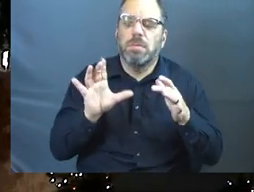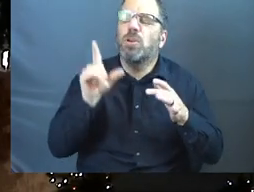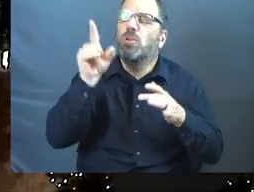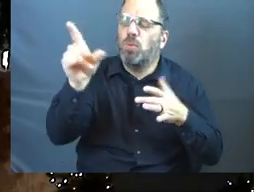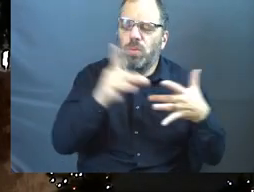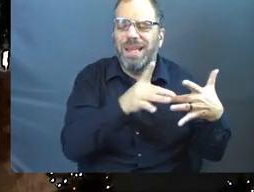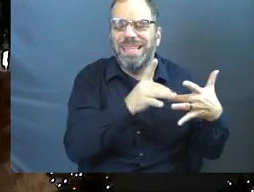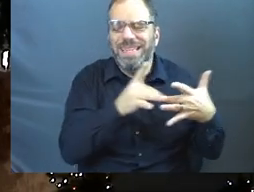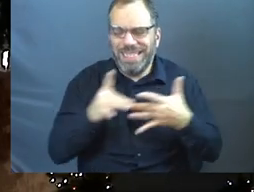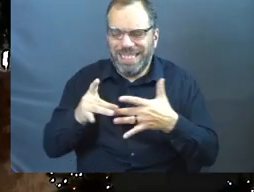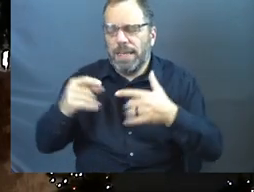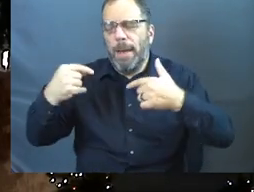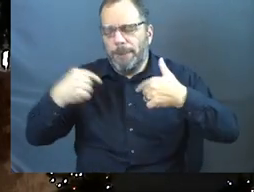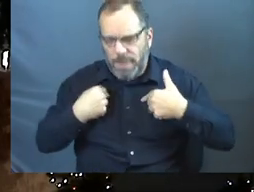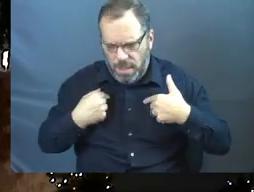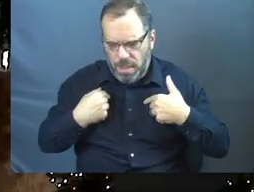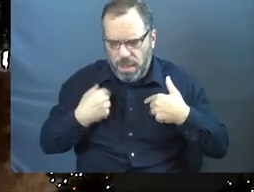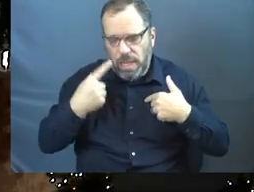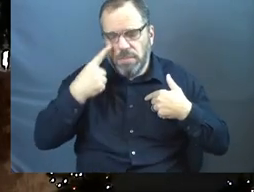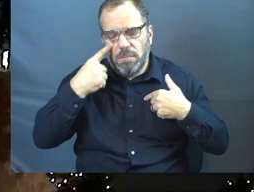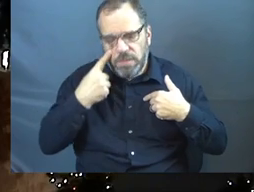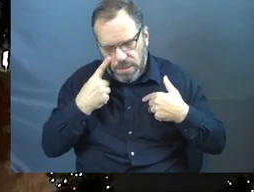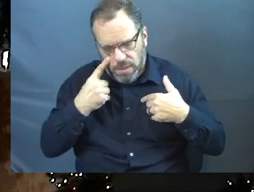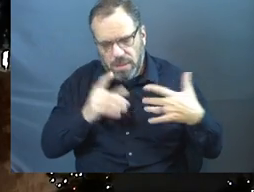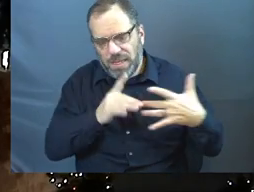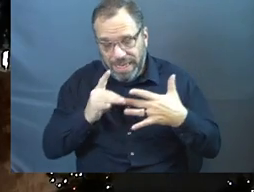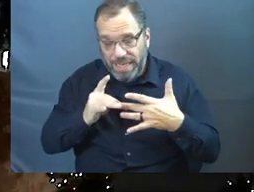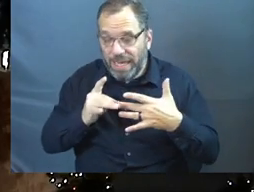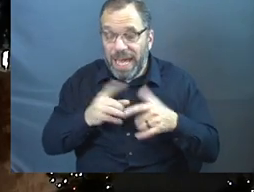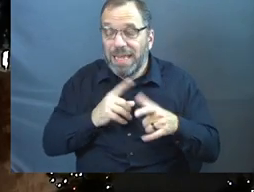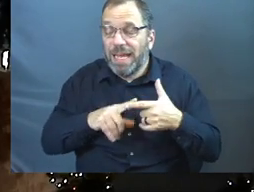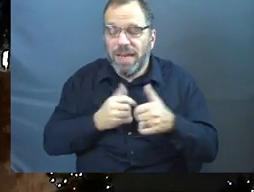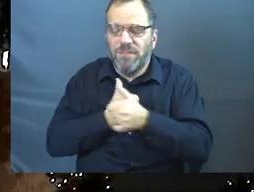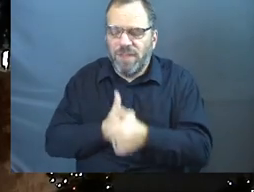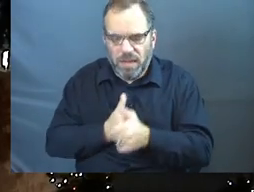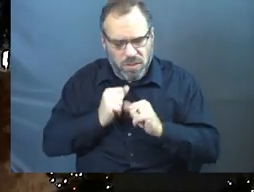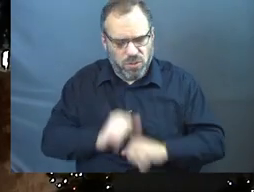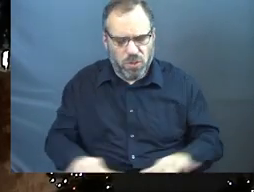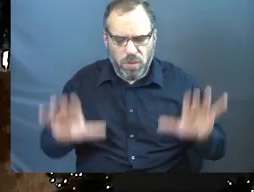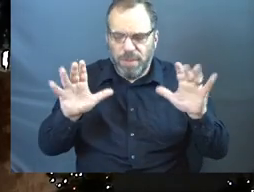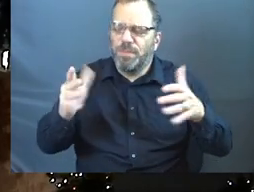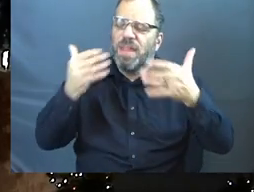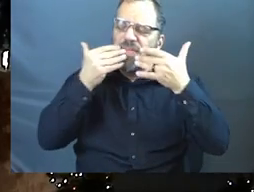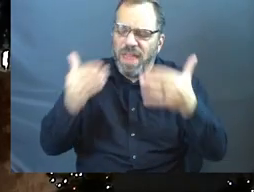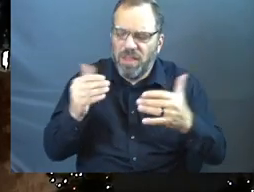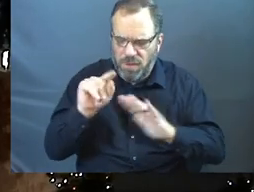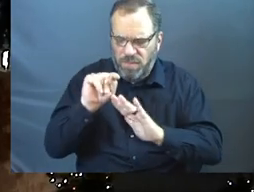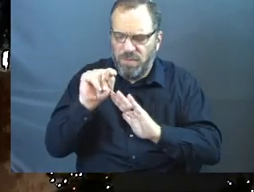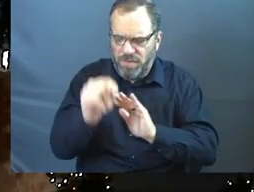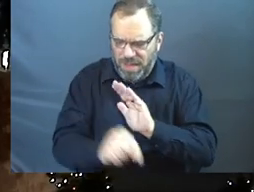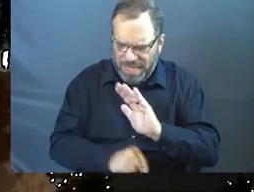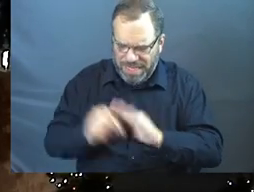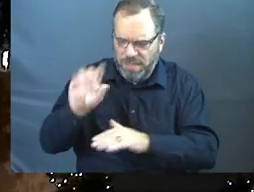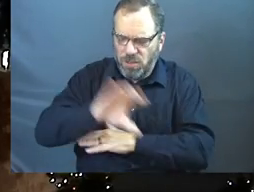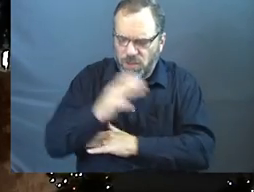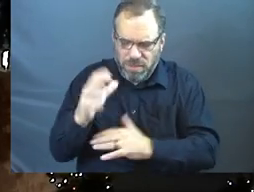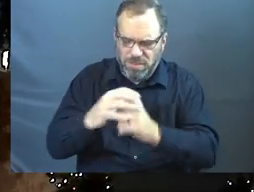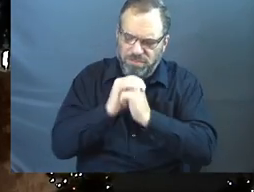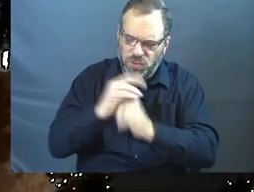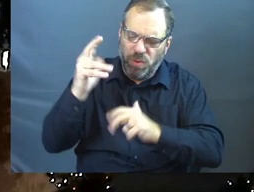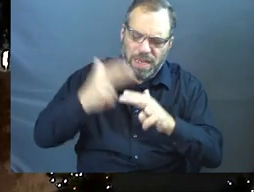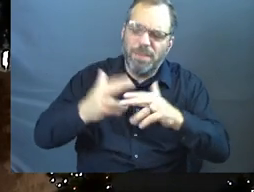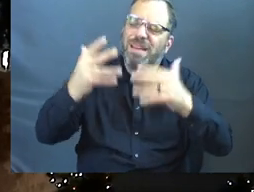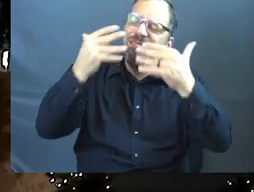us. Help us to see that leading and to follow it, God. We surrender it to you. We thank you for this season. We worship your mighty